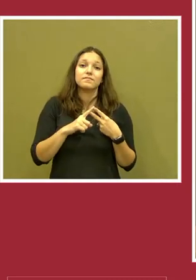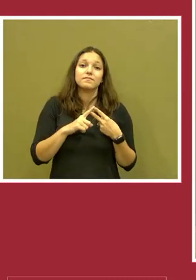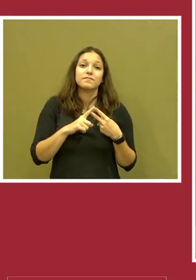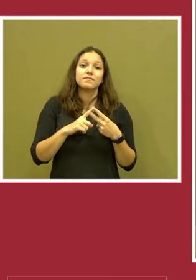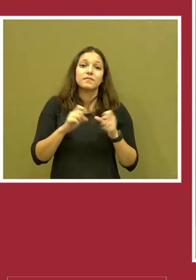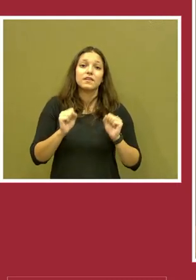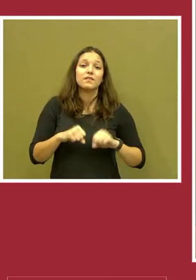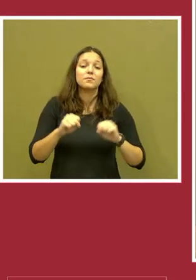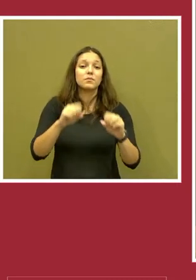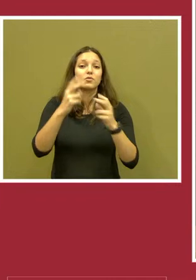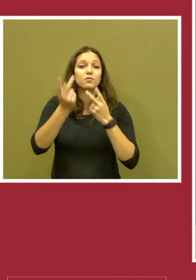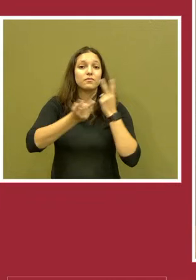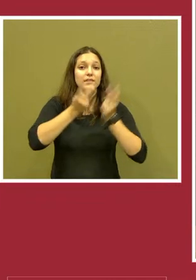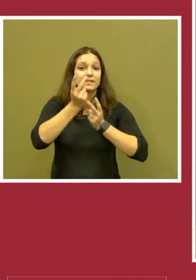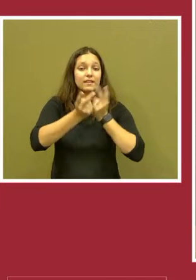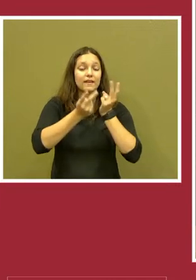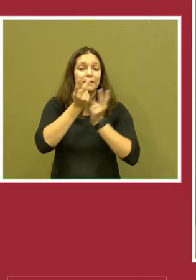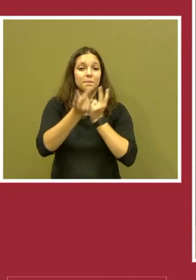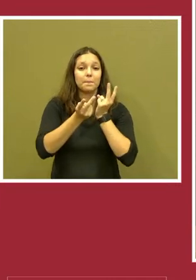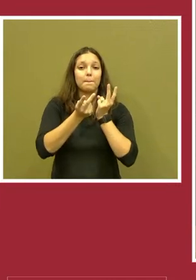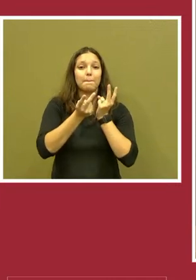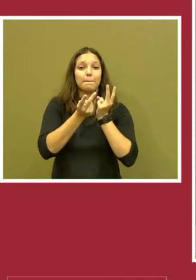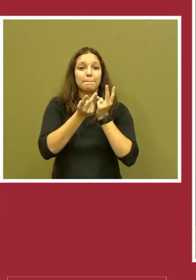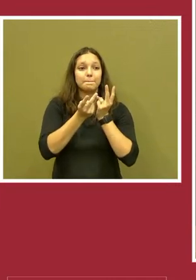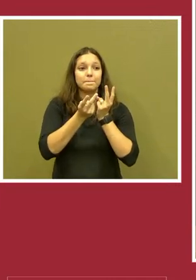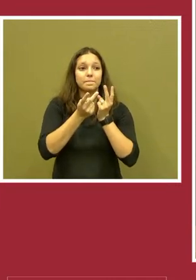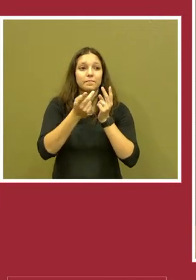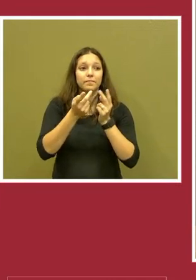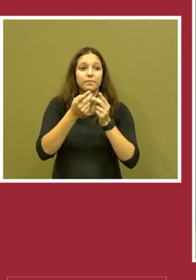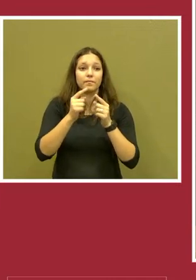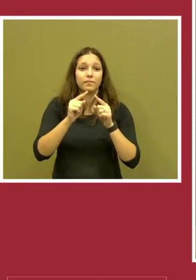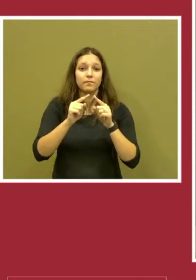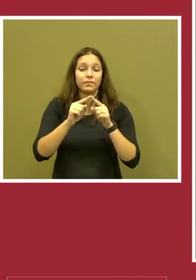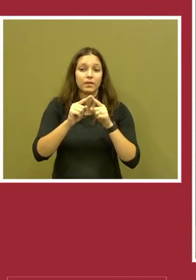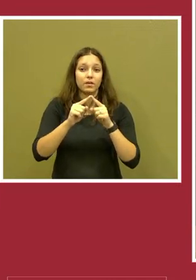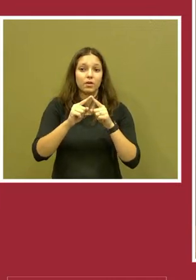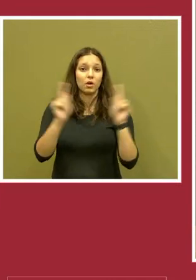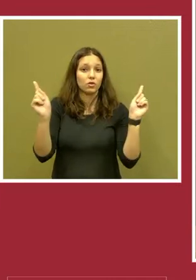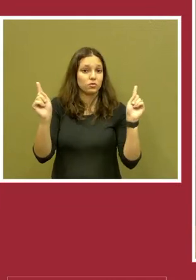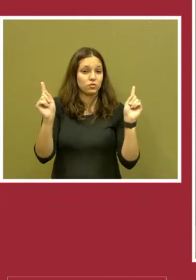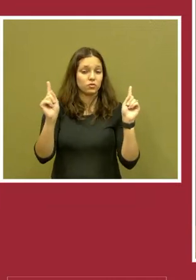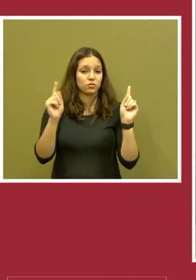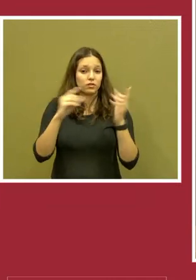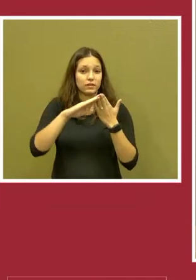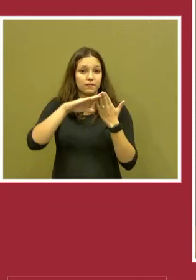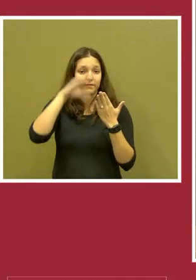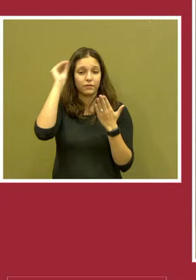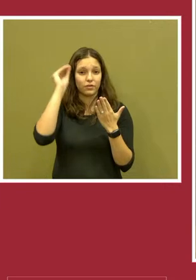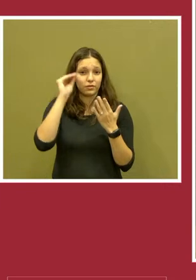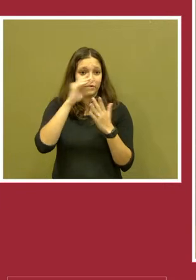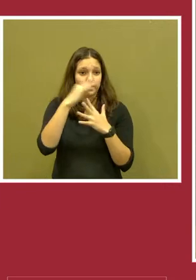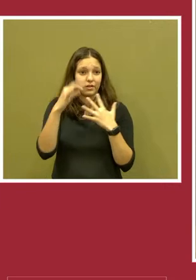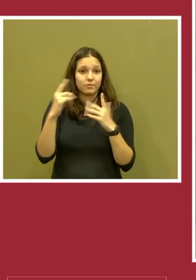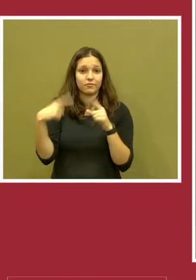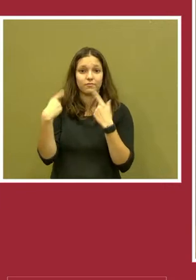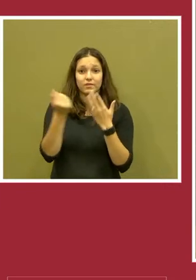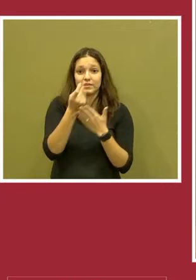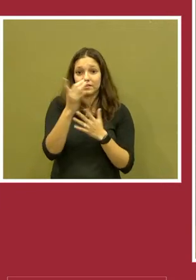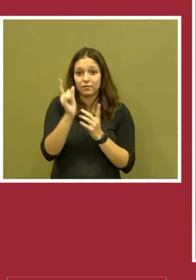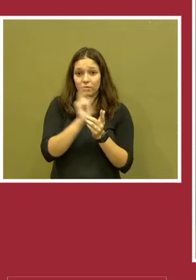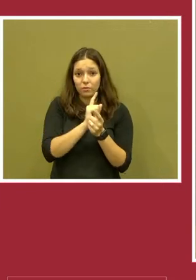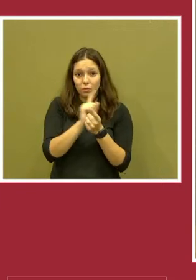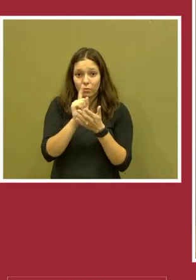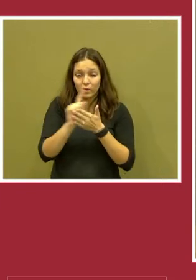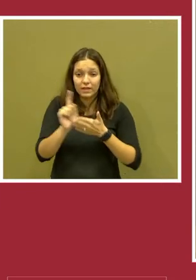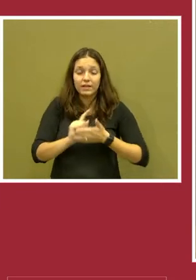I was able to visit our alternative learning options over the last several weeks and was able to